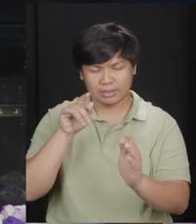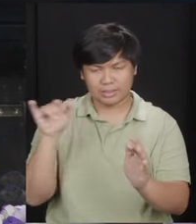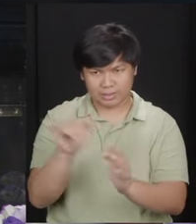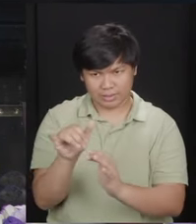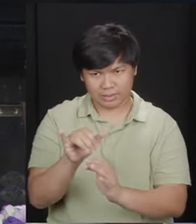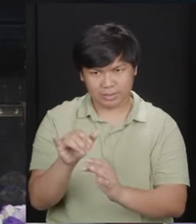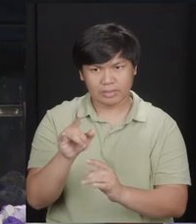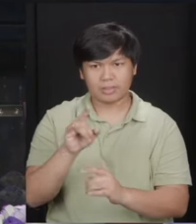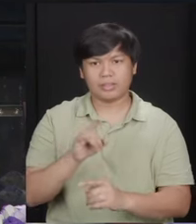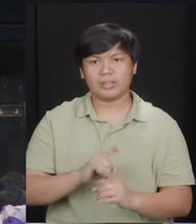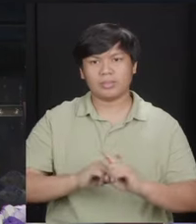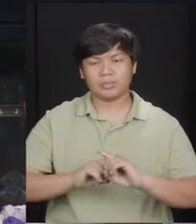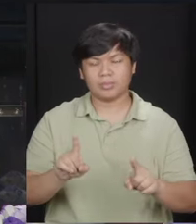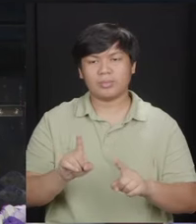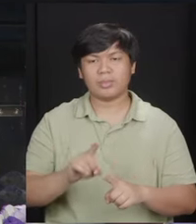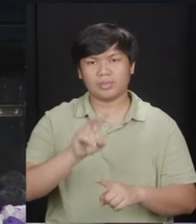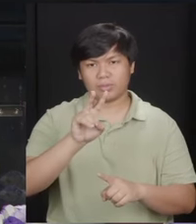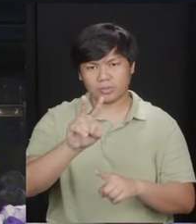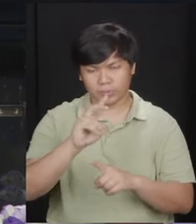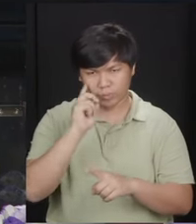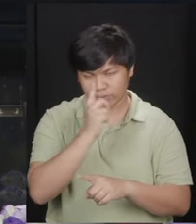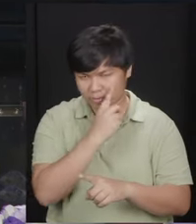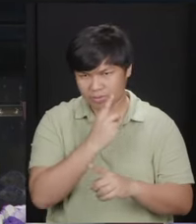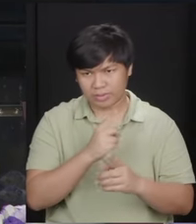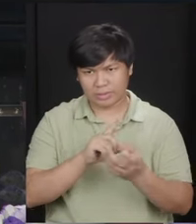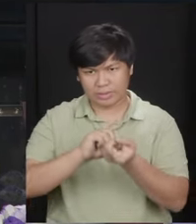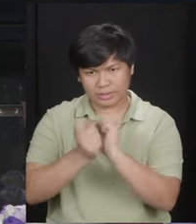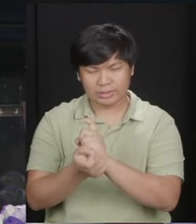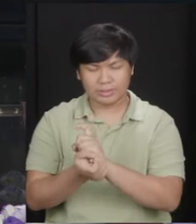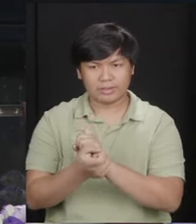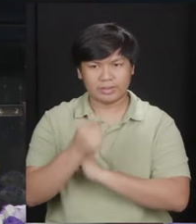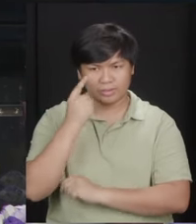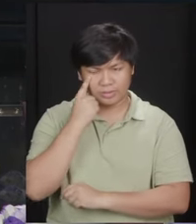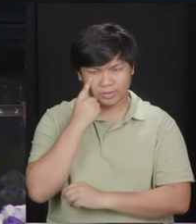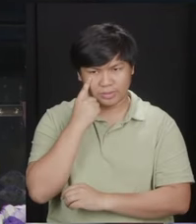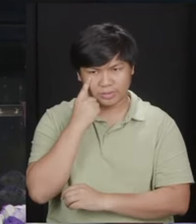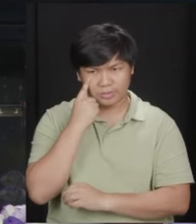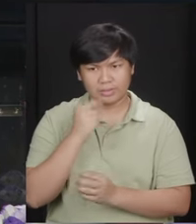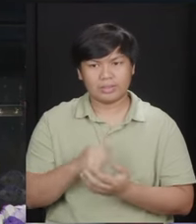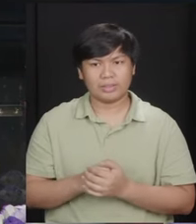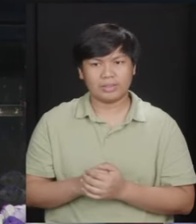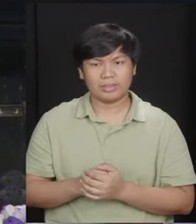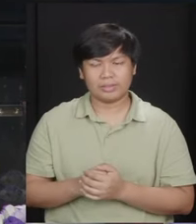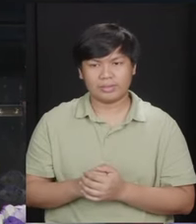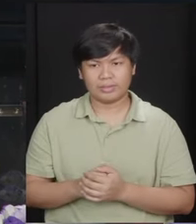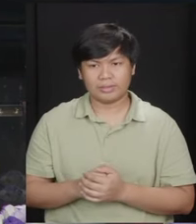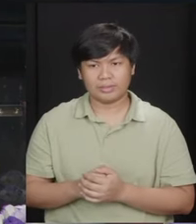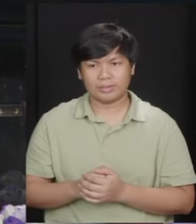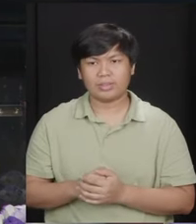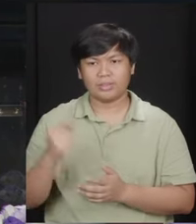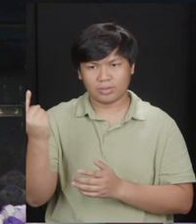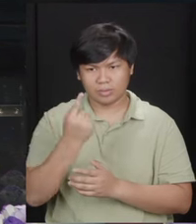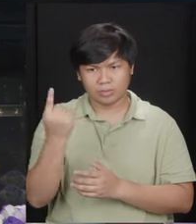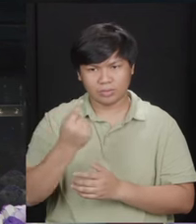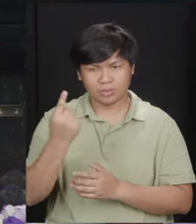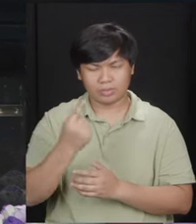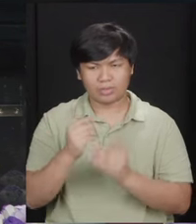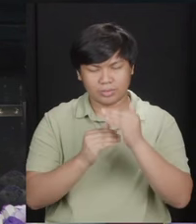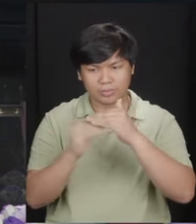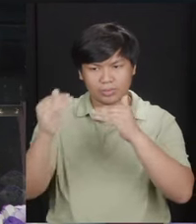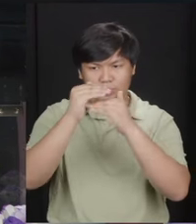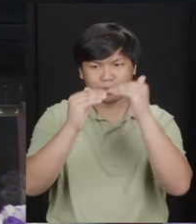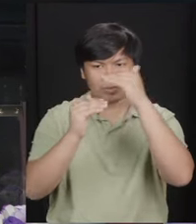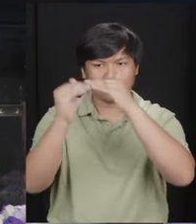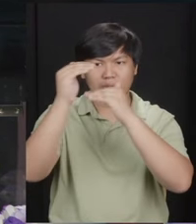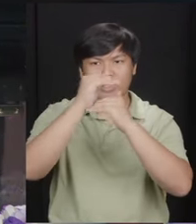it's two eyes for an eye. You can never even the score. You can only raise the stakes. What